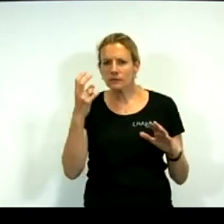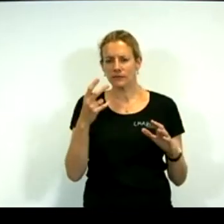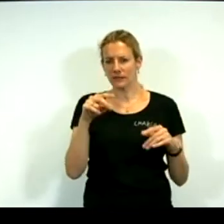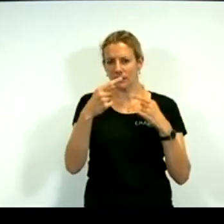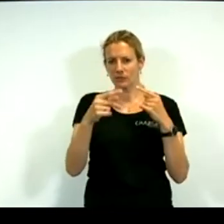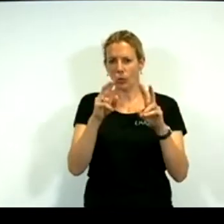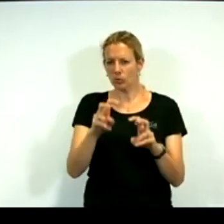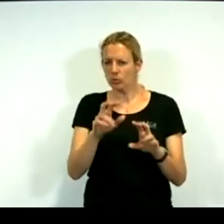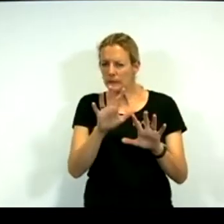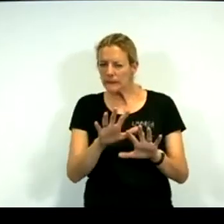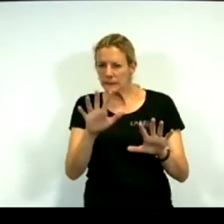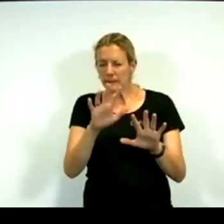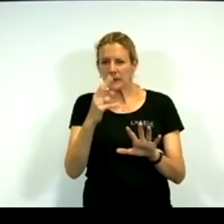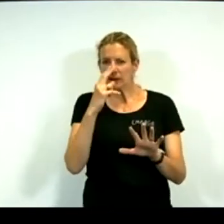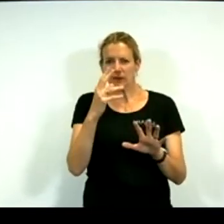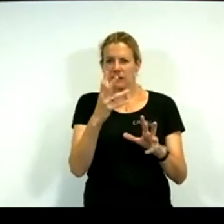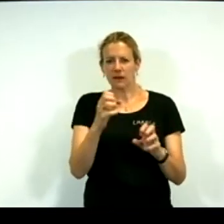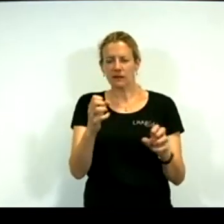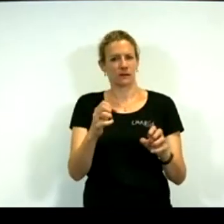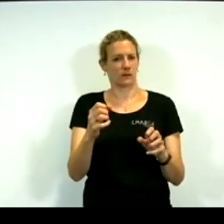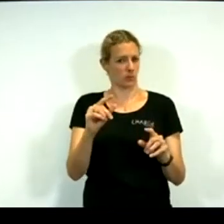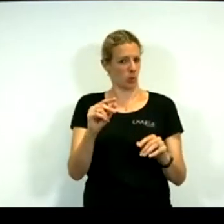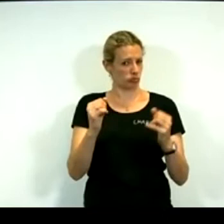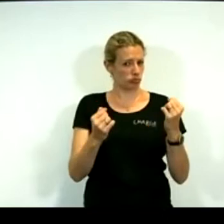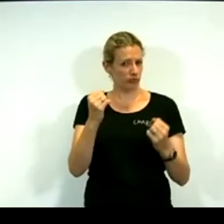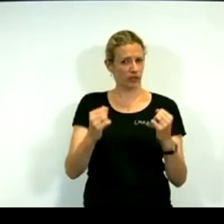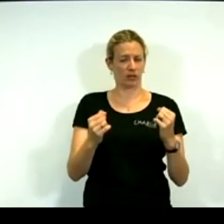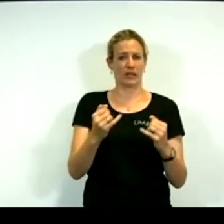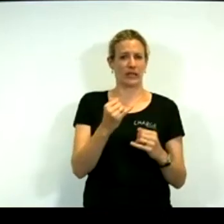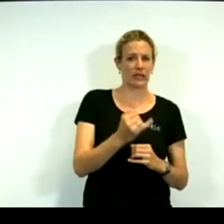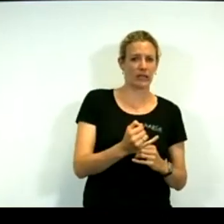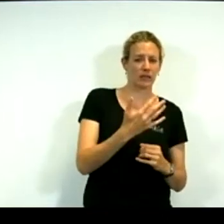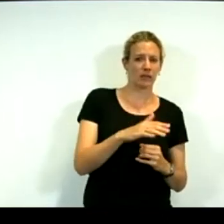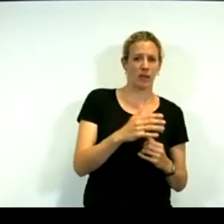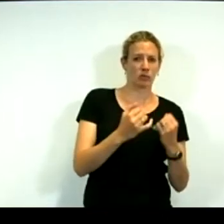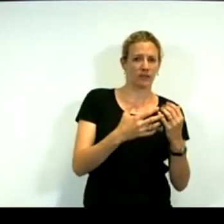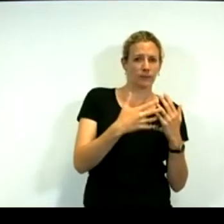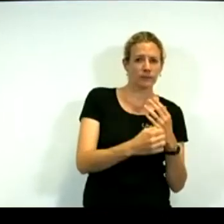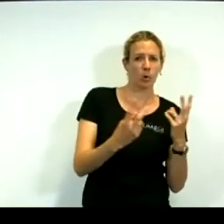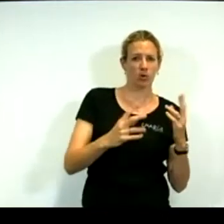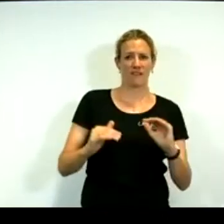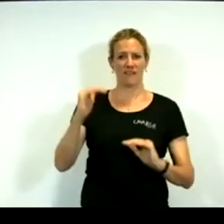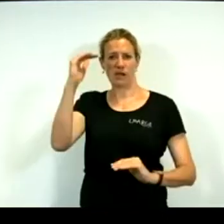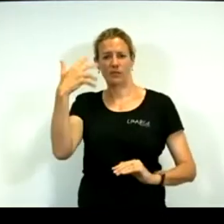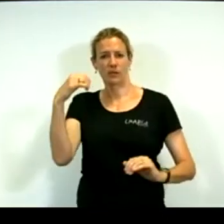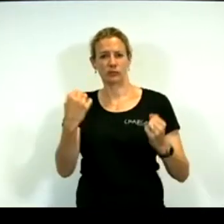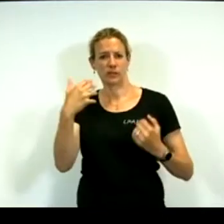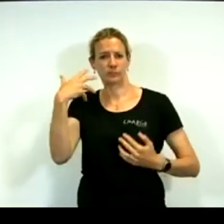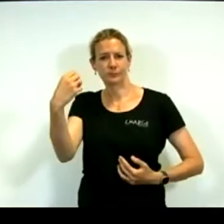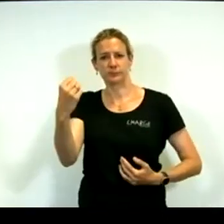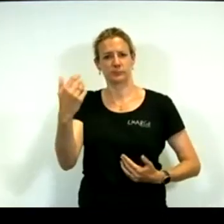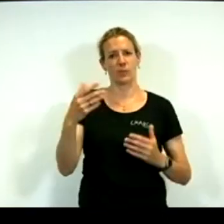no longer diagnosed it. Question, is it more difficult to diagnose with smaller children rather than with larger ones or with adults?